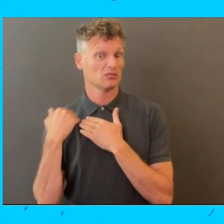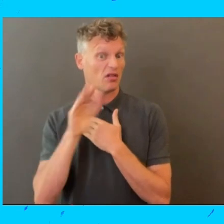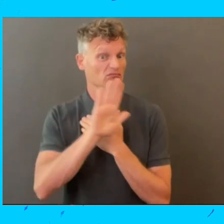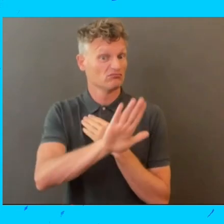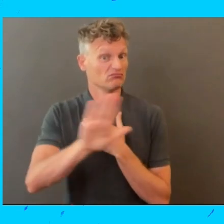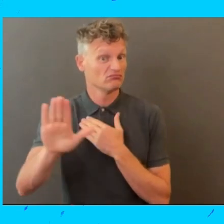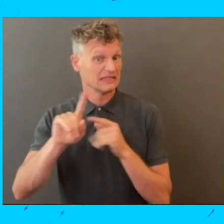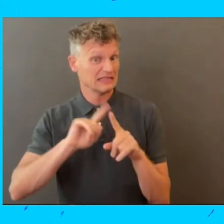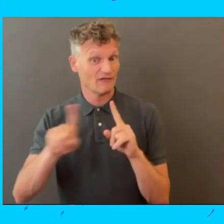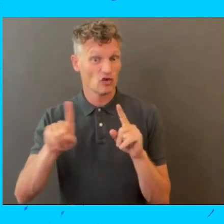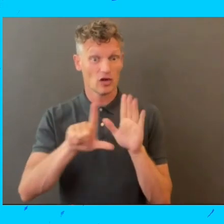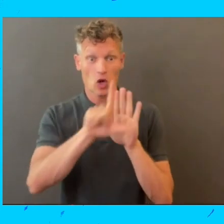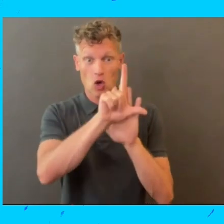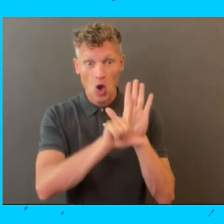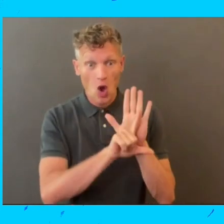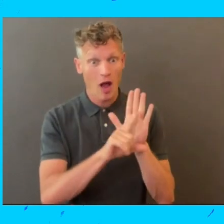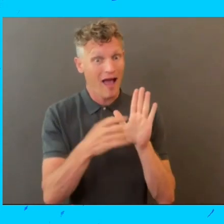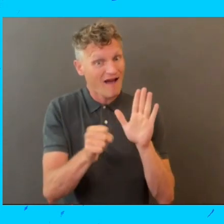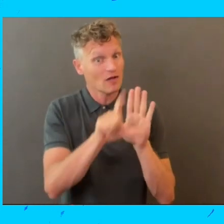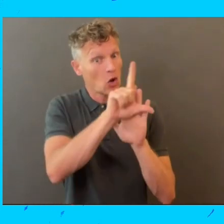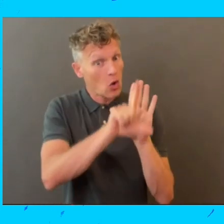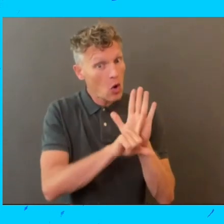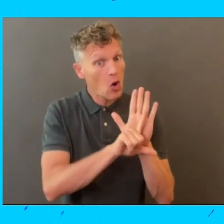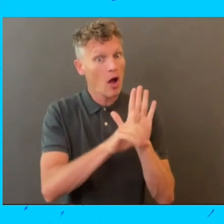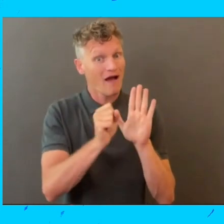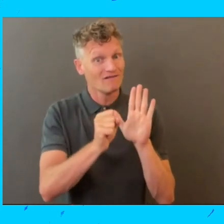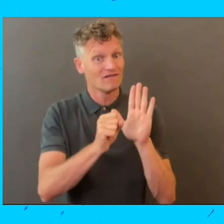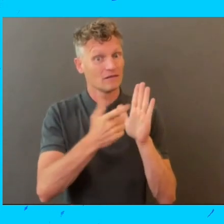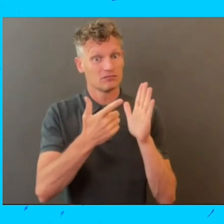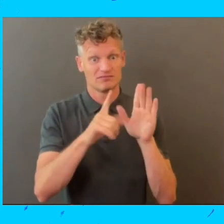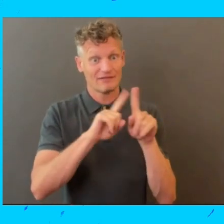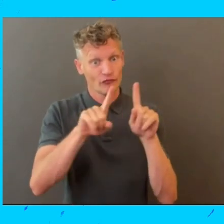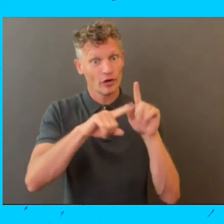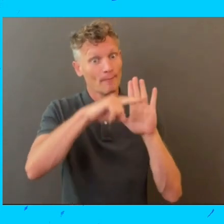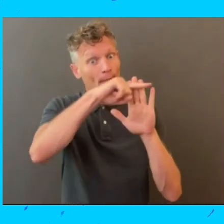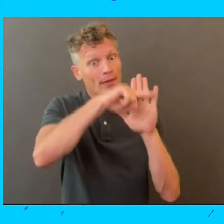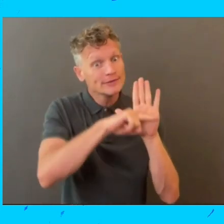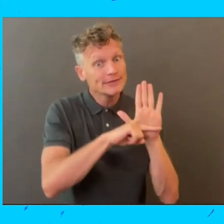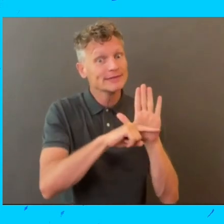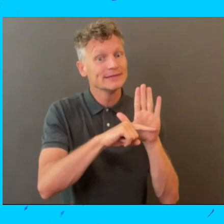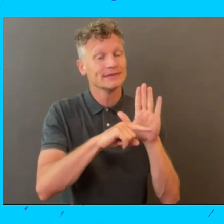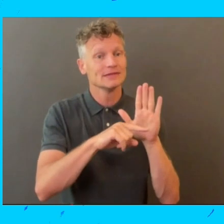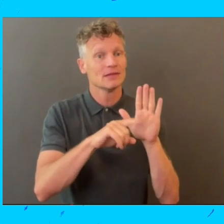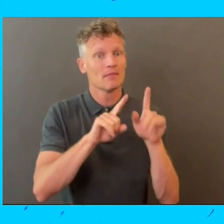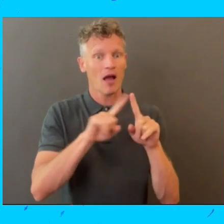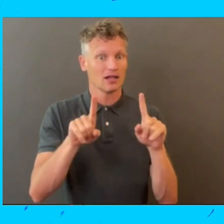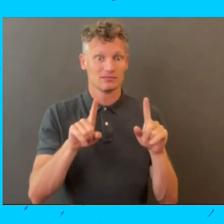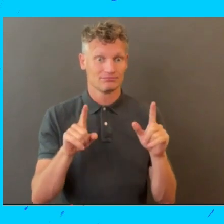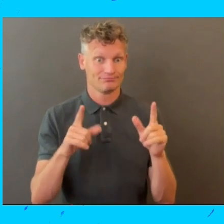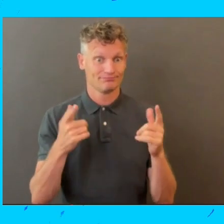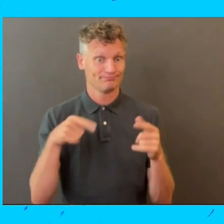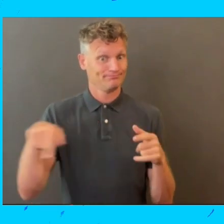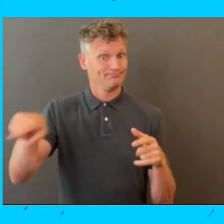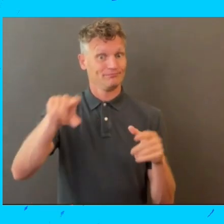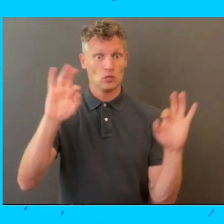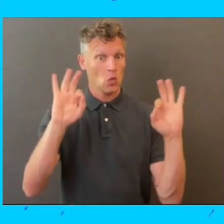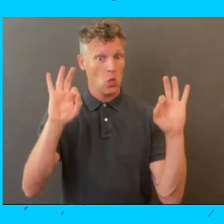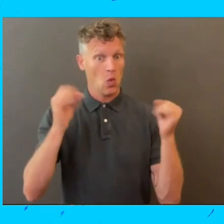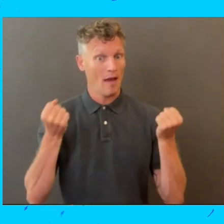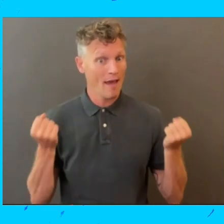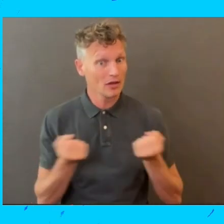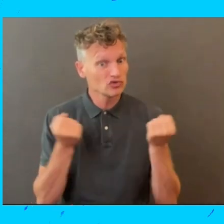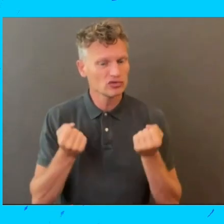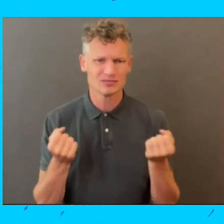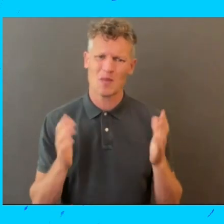laws, we have the policies that are there, but we're not taking any action. So we need to take action as